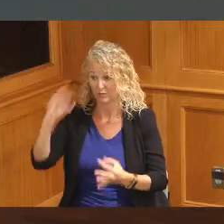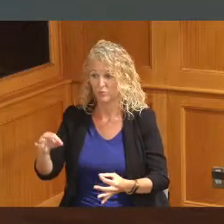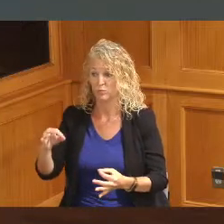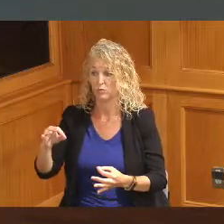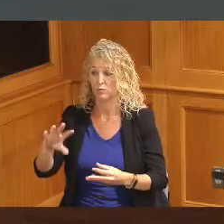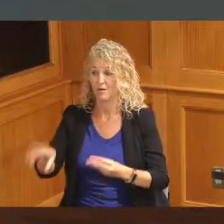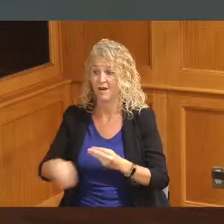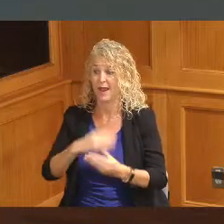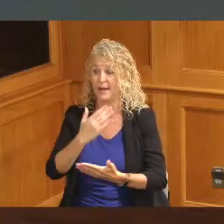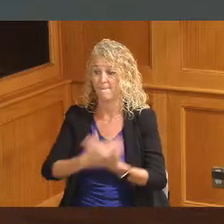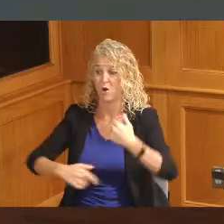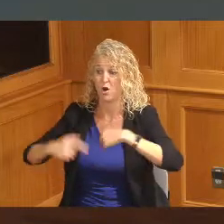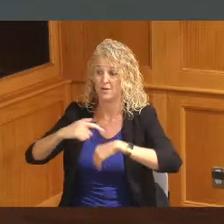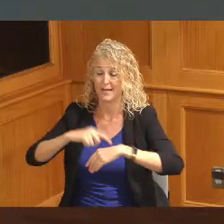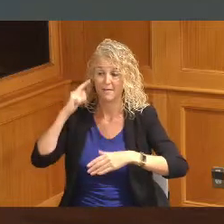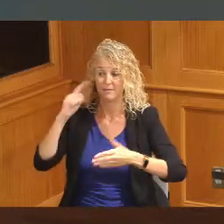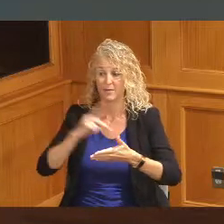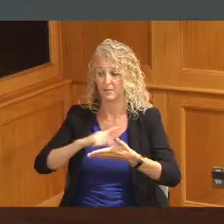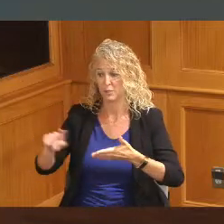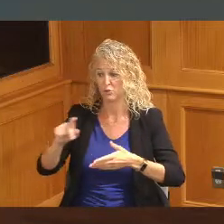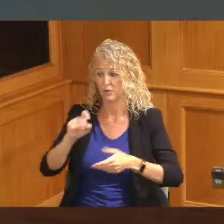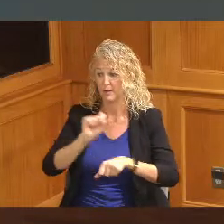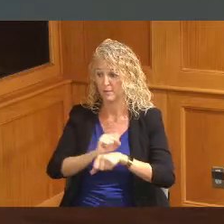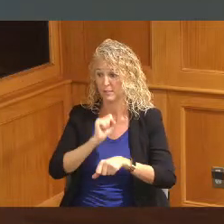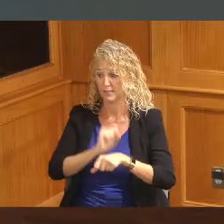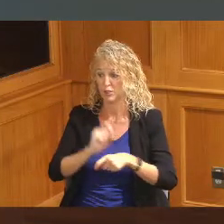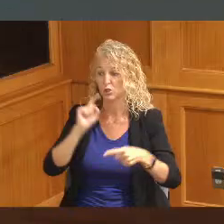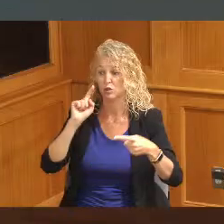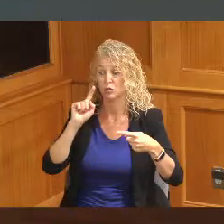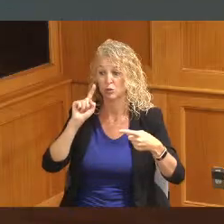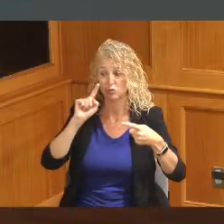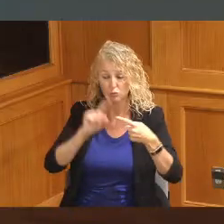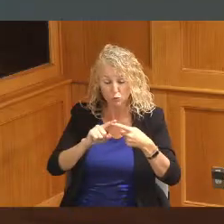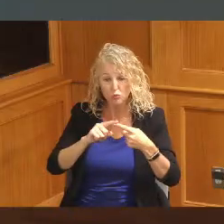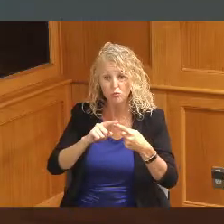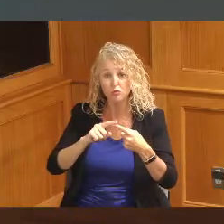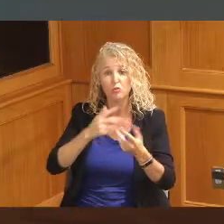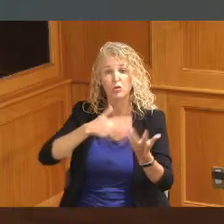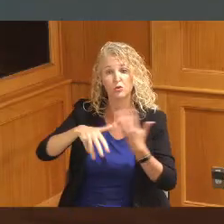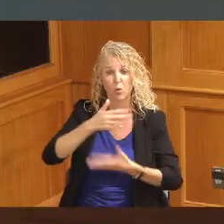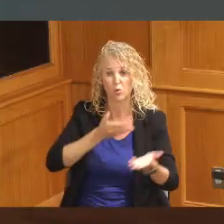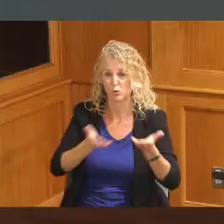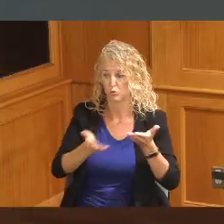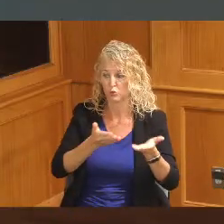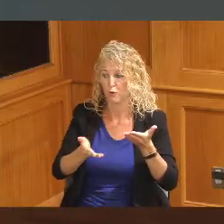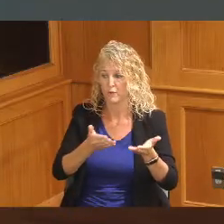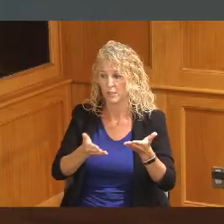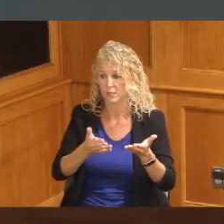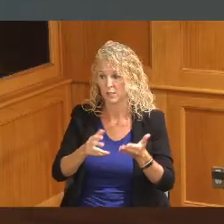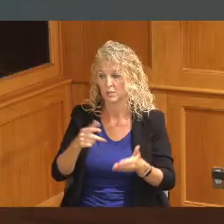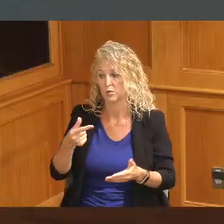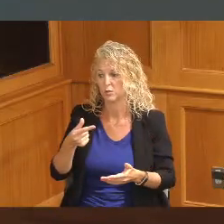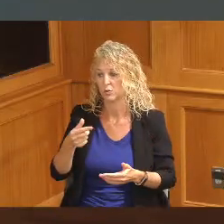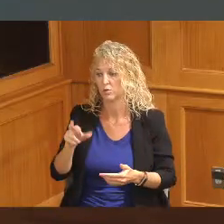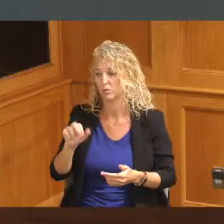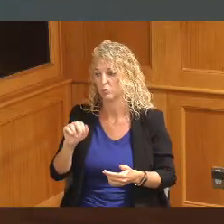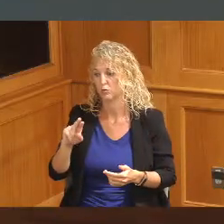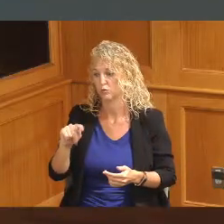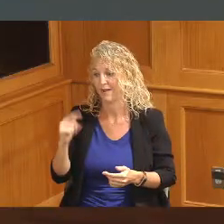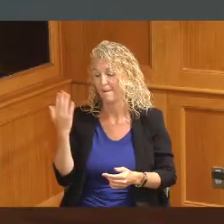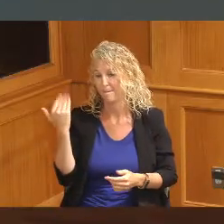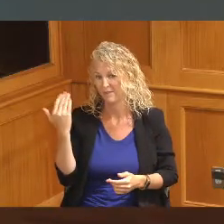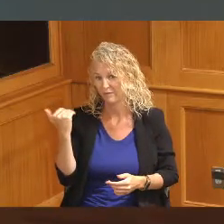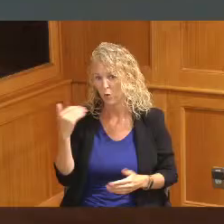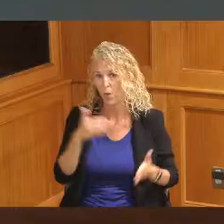resolution adding a part-time administrative position to the table of organization in social services. This is a grant that used to be funded under